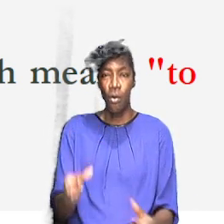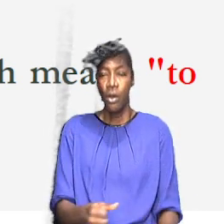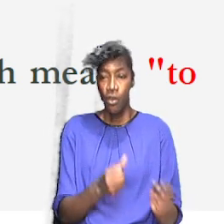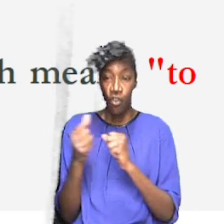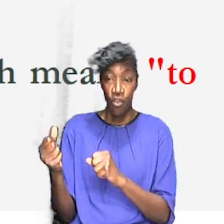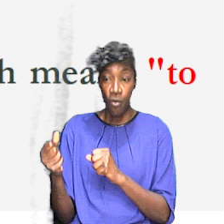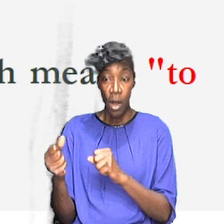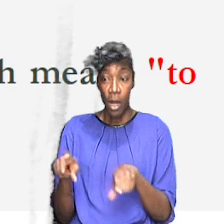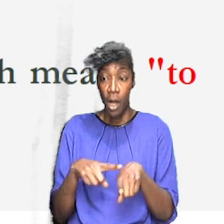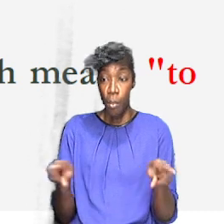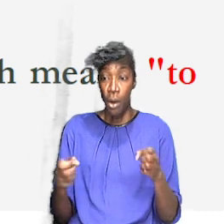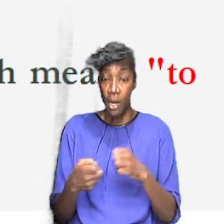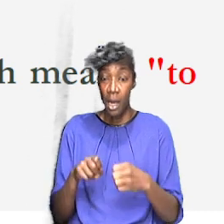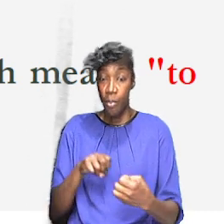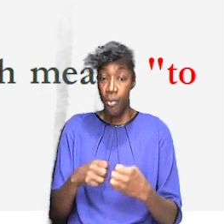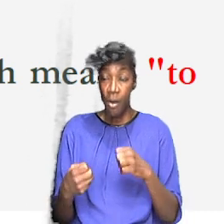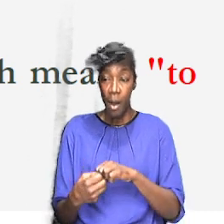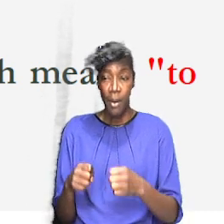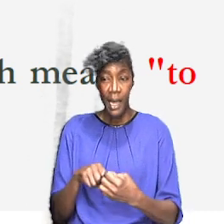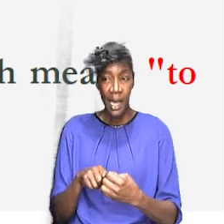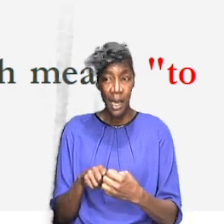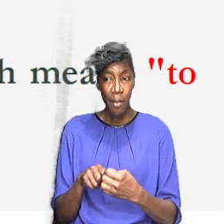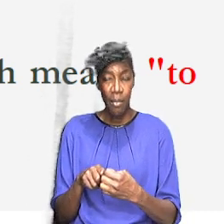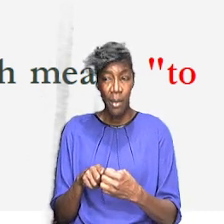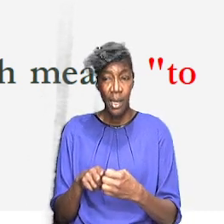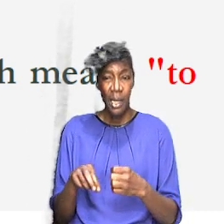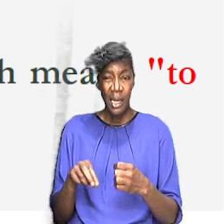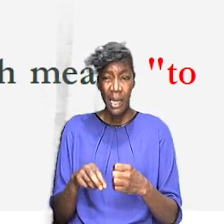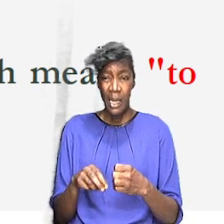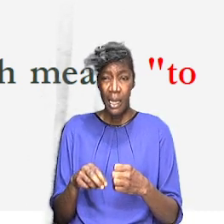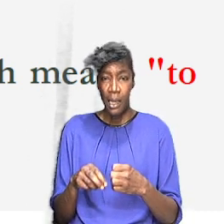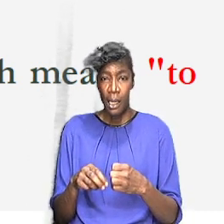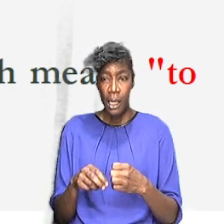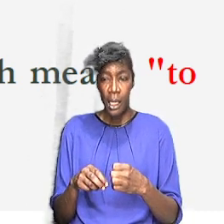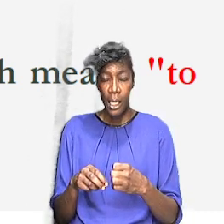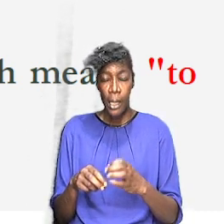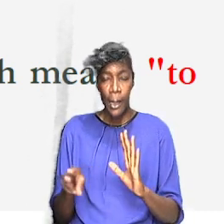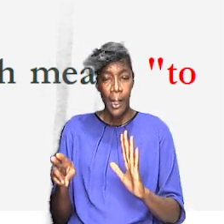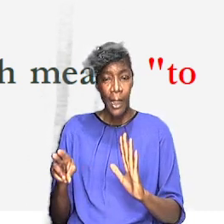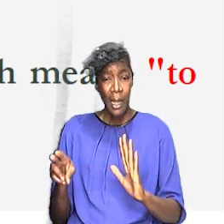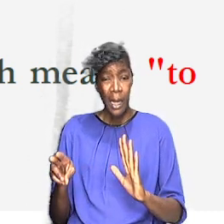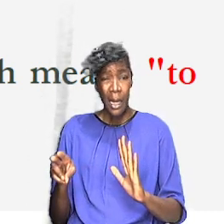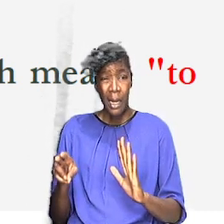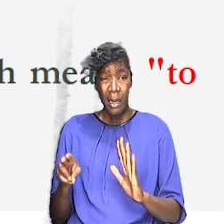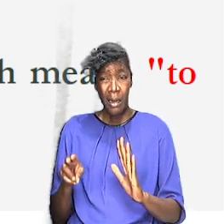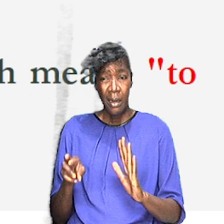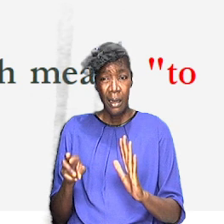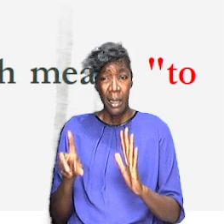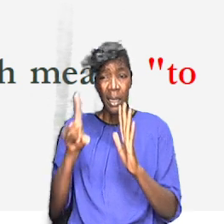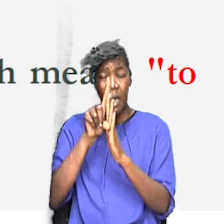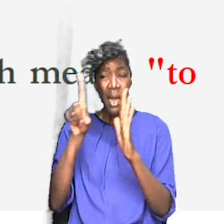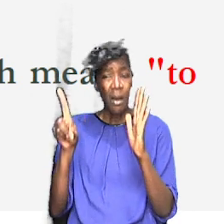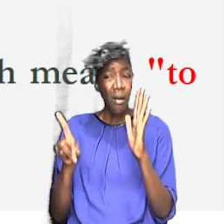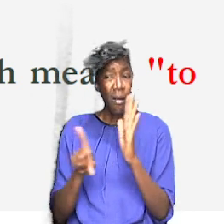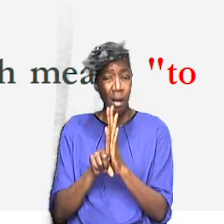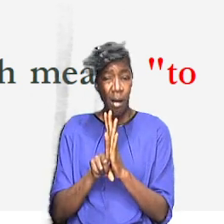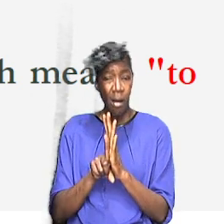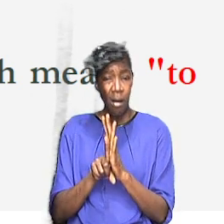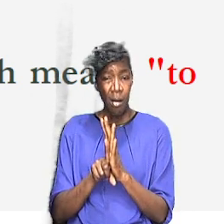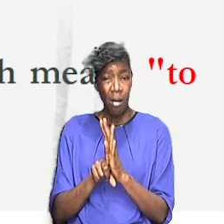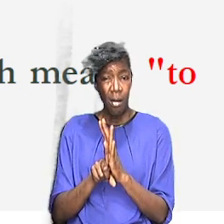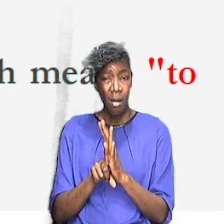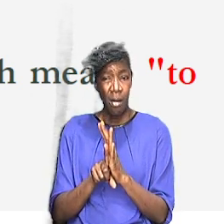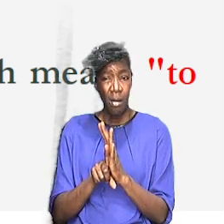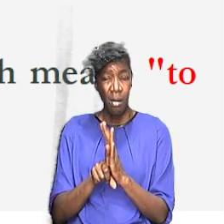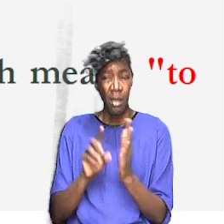problem was that they became more legalistic and rigid in how they did their thing, until the point where they